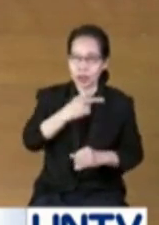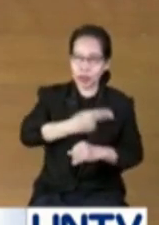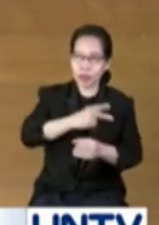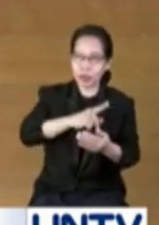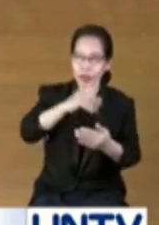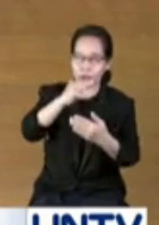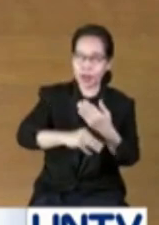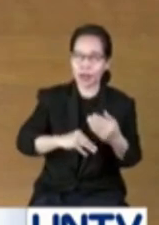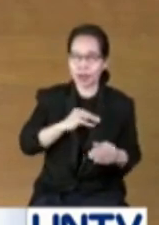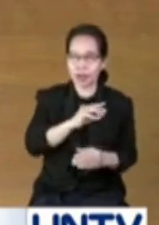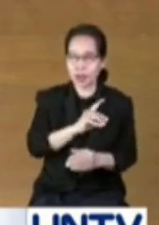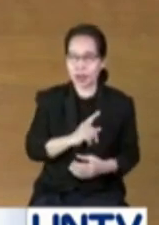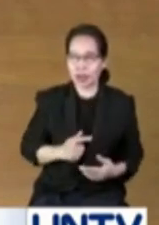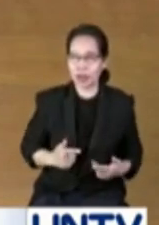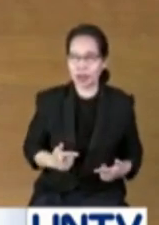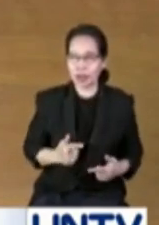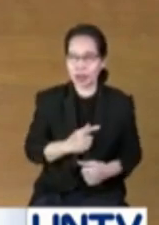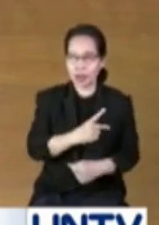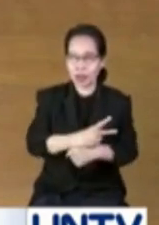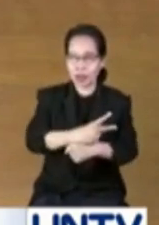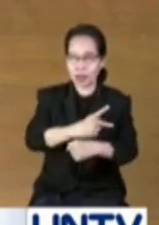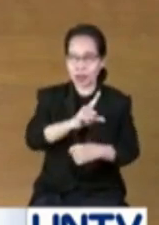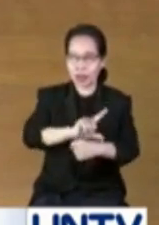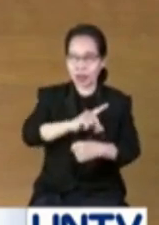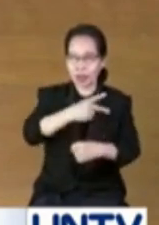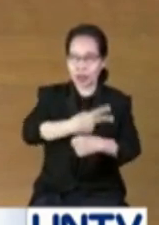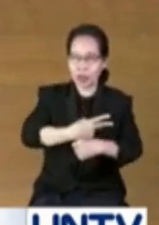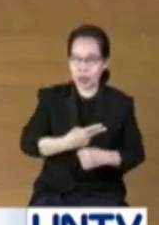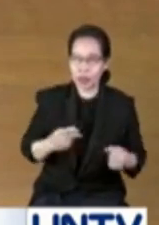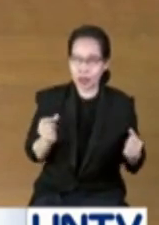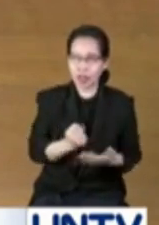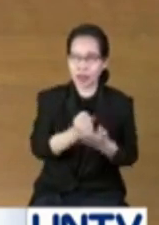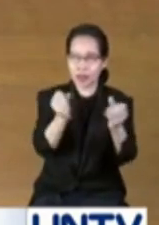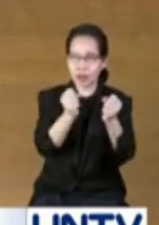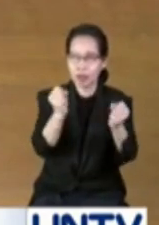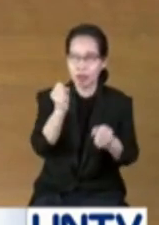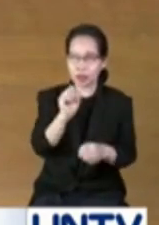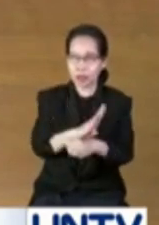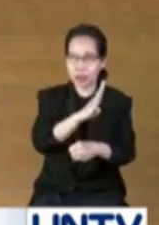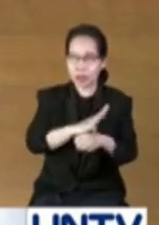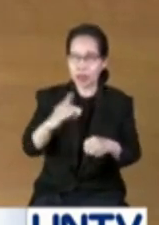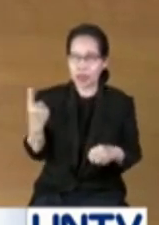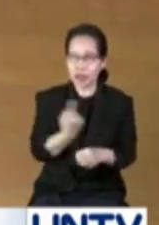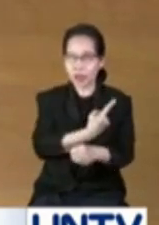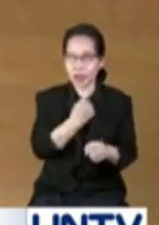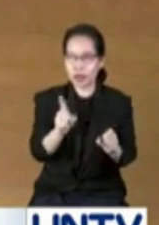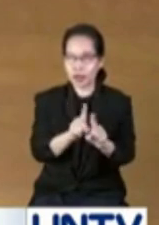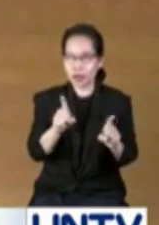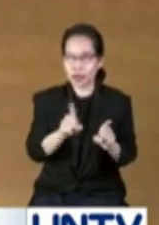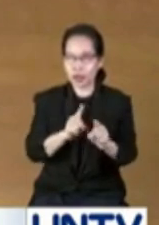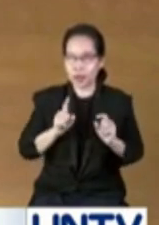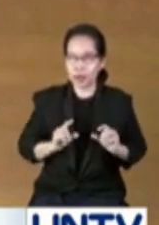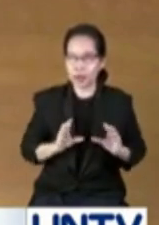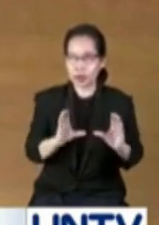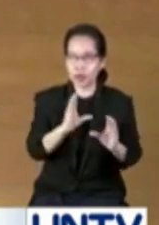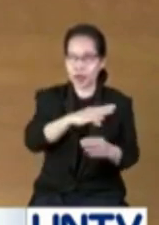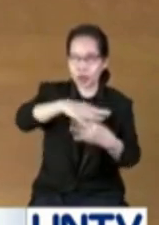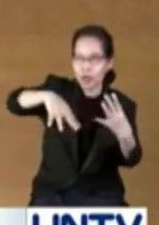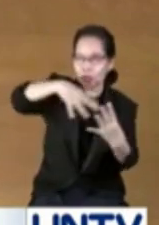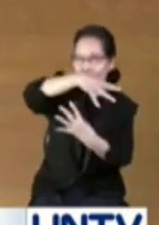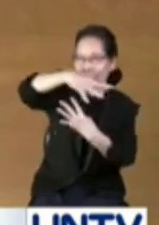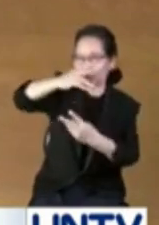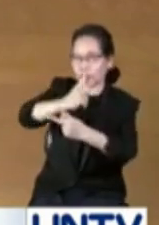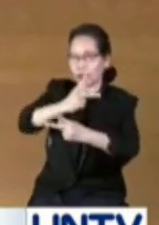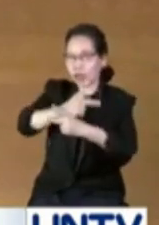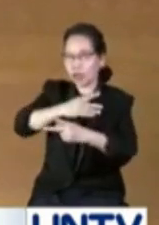upang matulungan ang mga maliliit na negosyo. We are inclusive in our pursuit of social protection. The pension